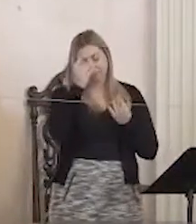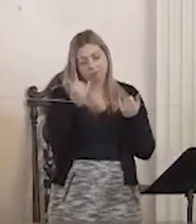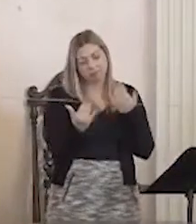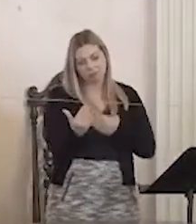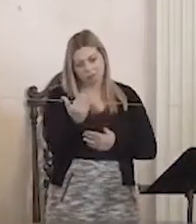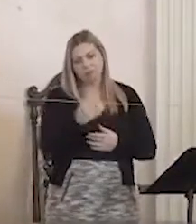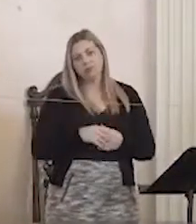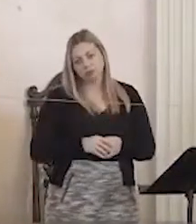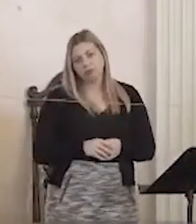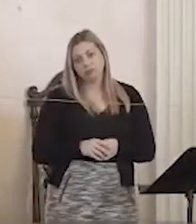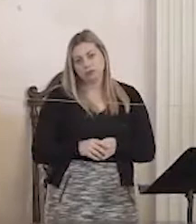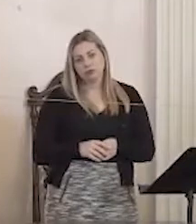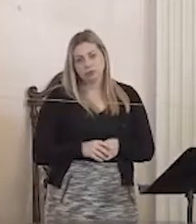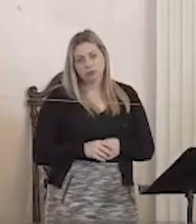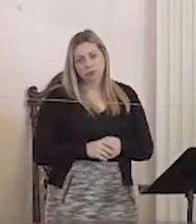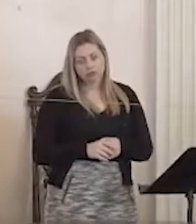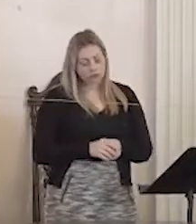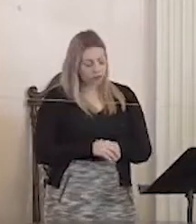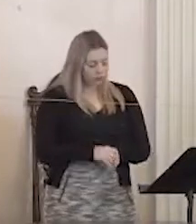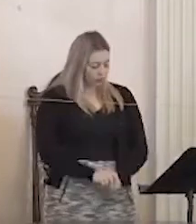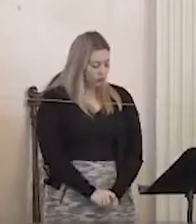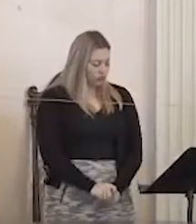morning.